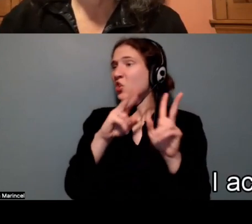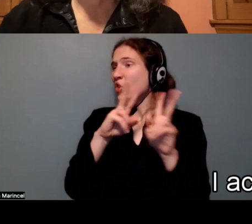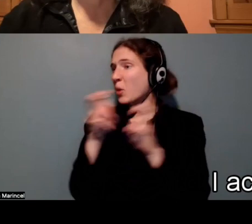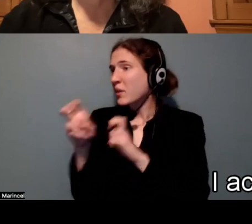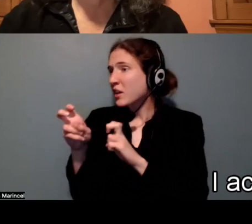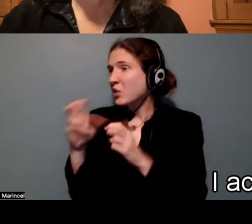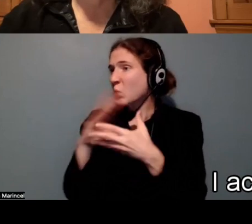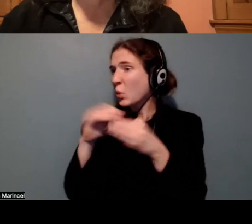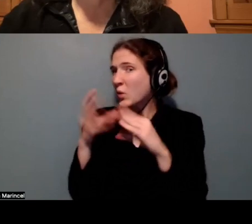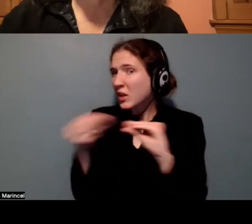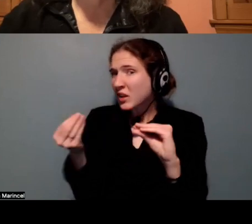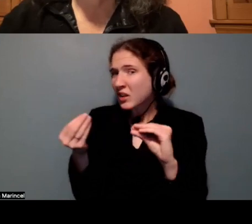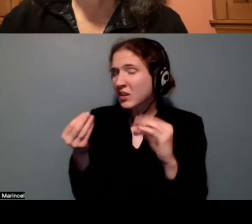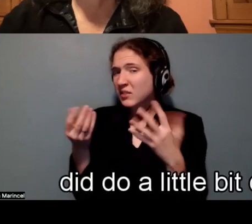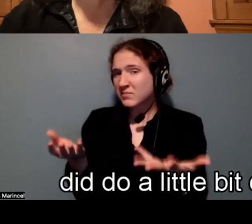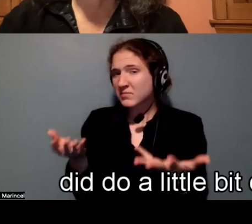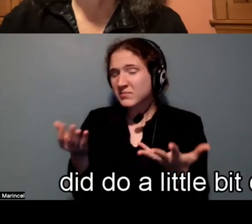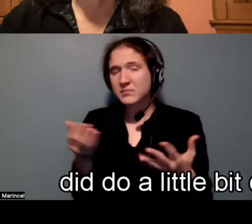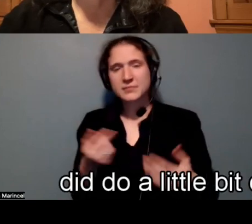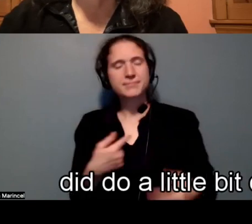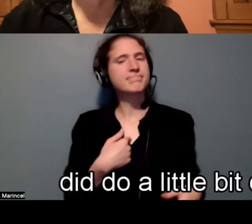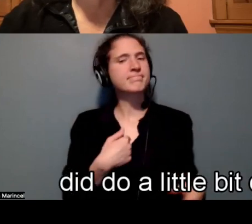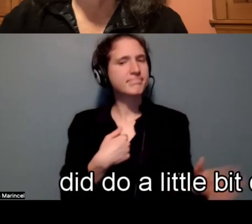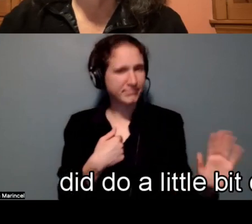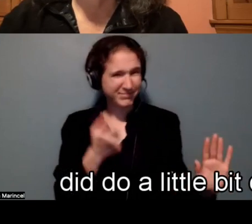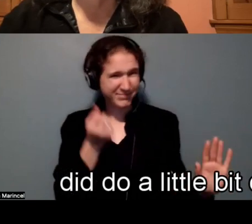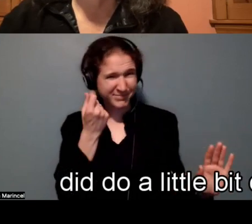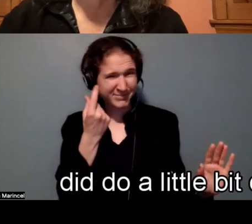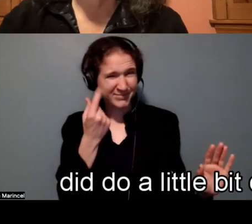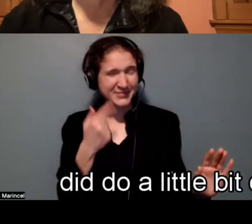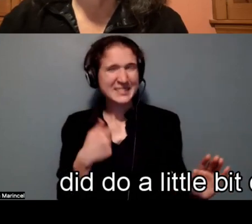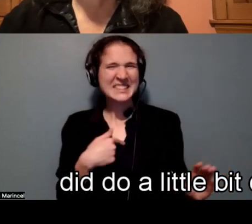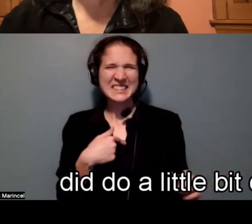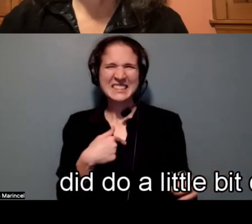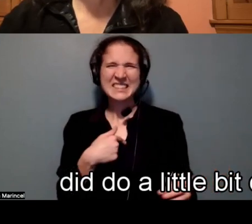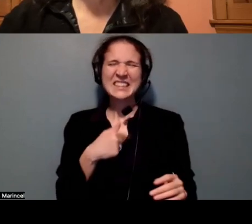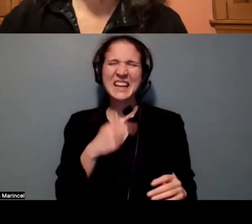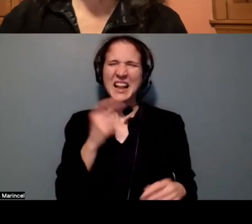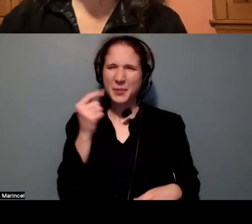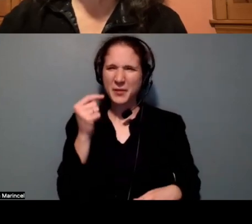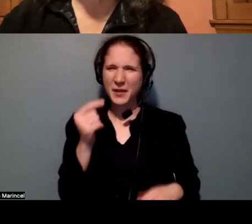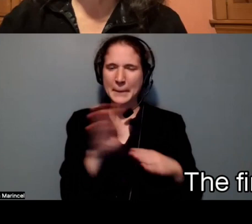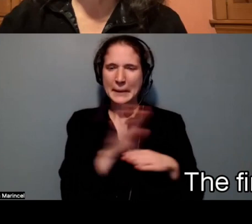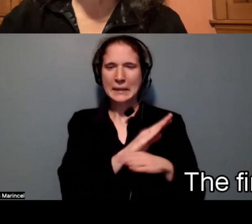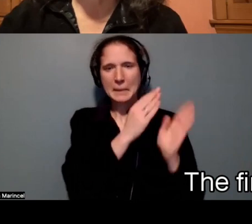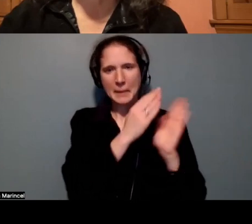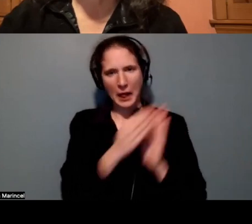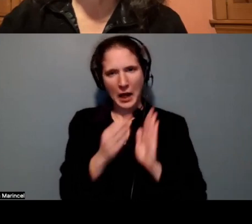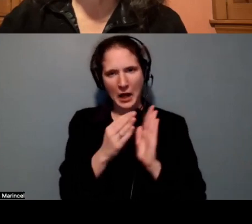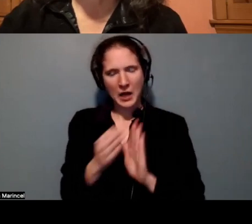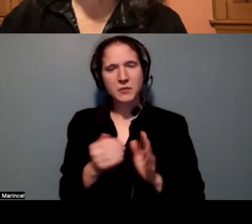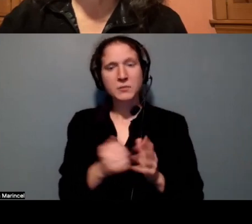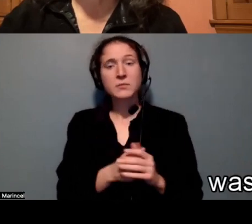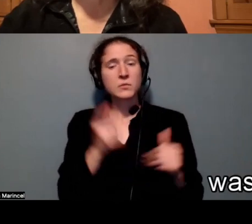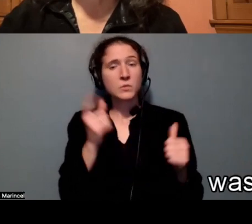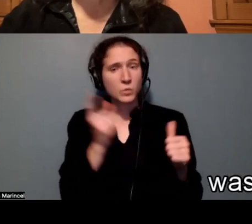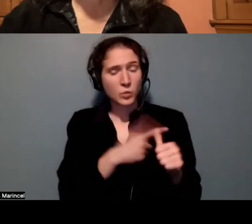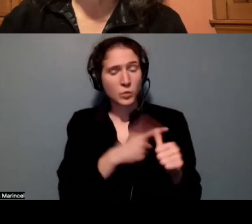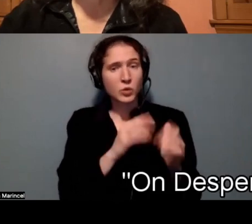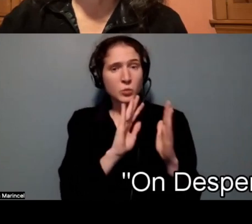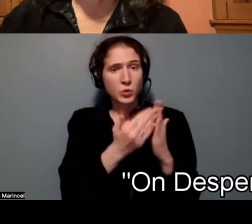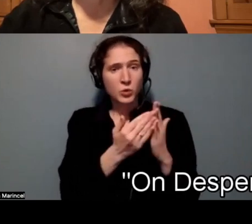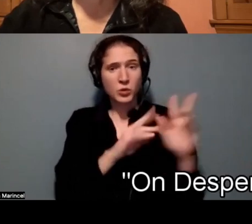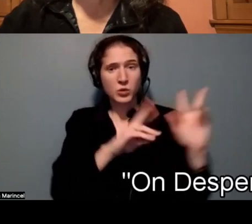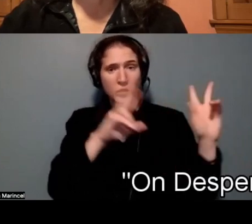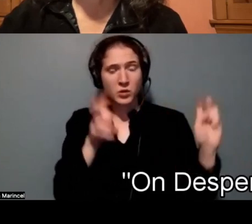I actually did do a little bit of a business plan. The first book was titled